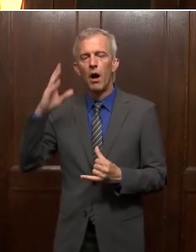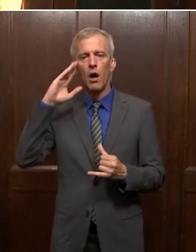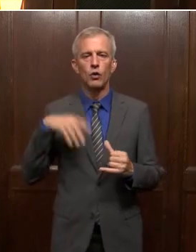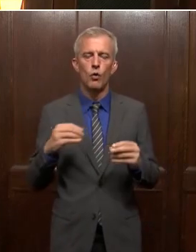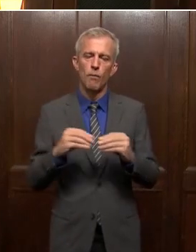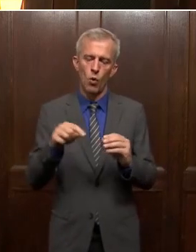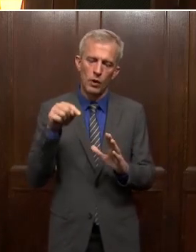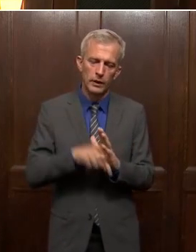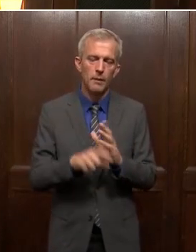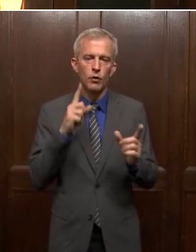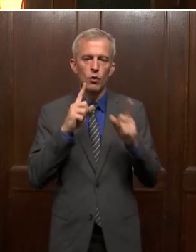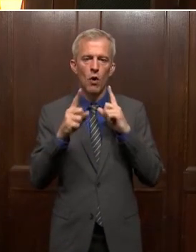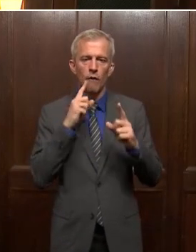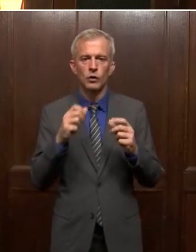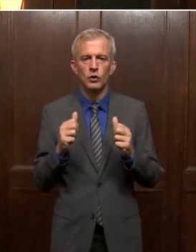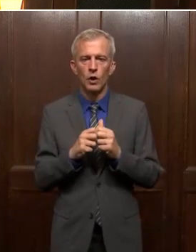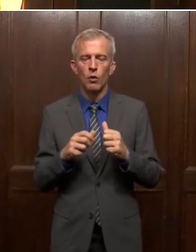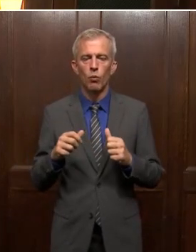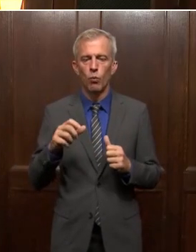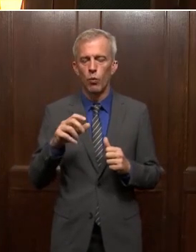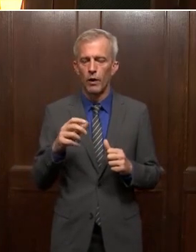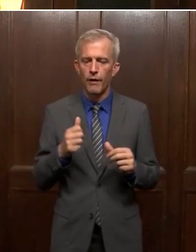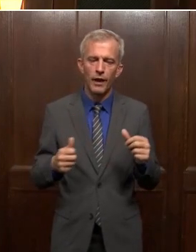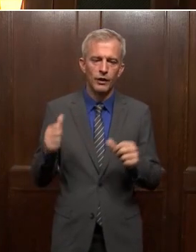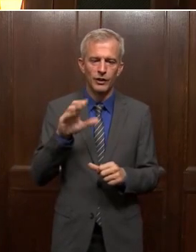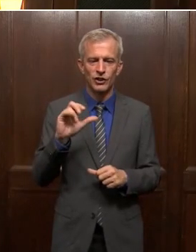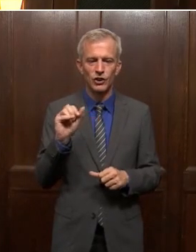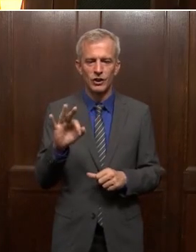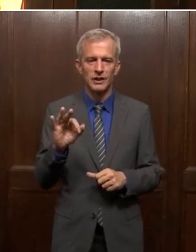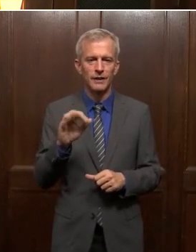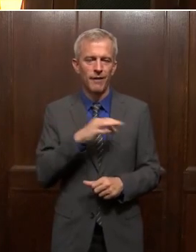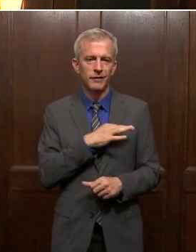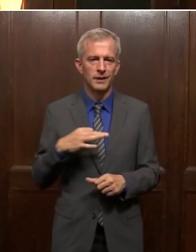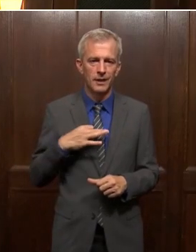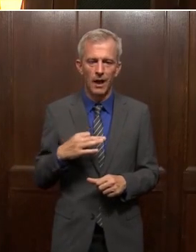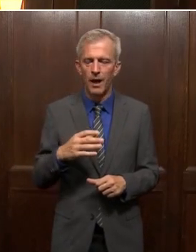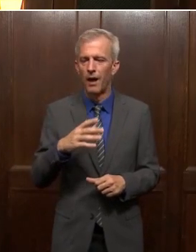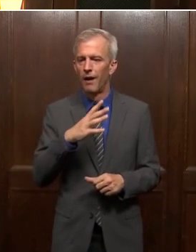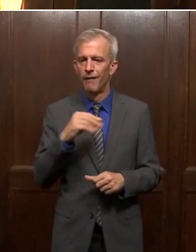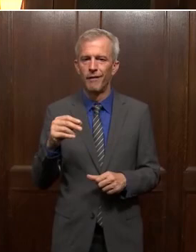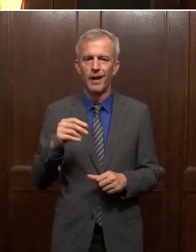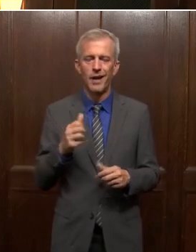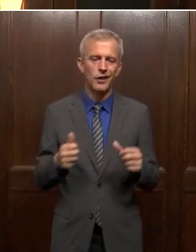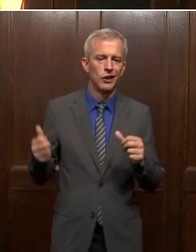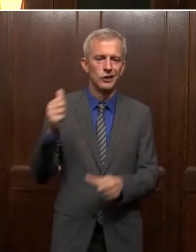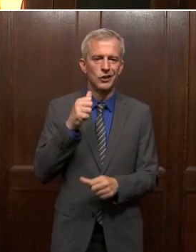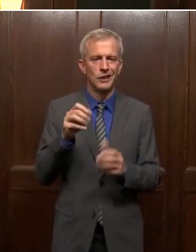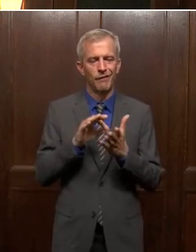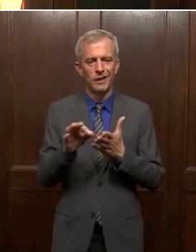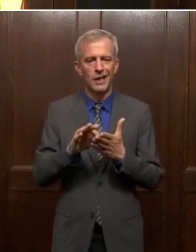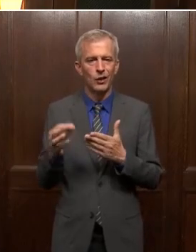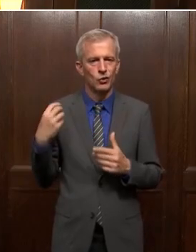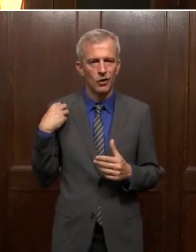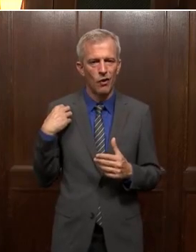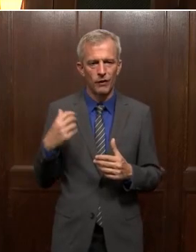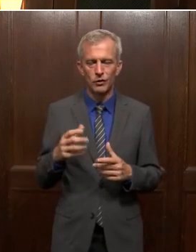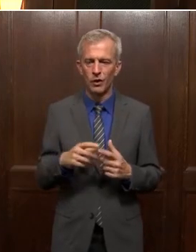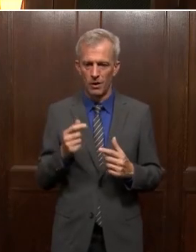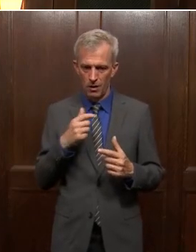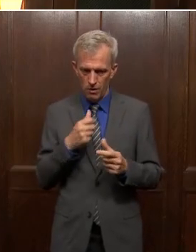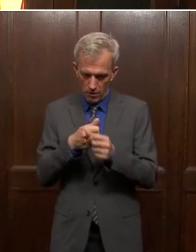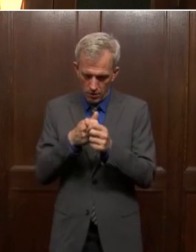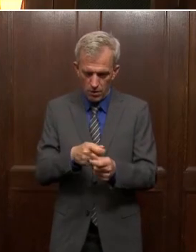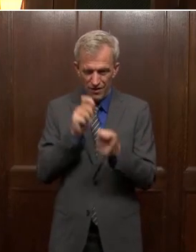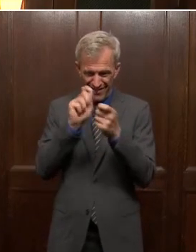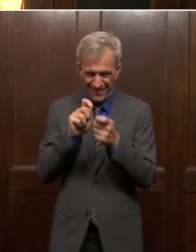conversation with our CAO and my deputy chief of staff, Matt Szabo, earlier today, and we're happy to follow on some of the nitty-gritty as to why, but